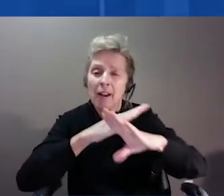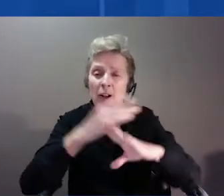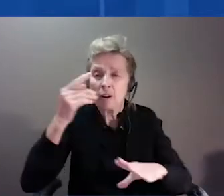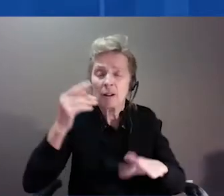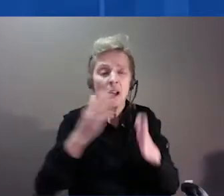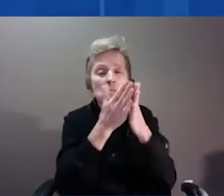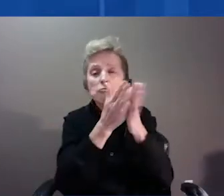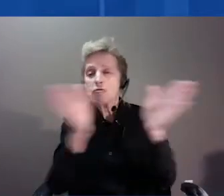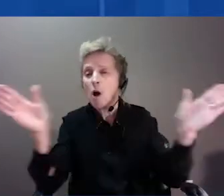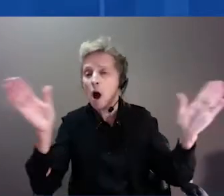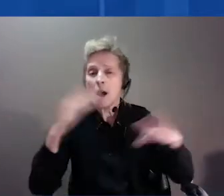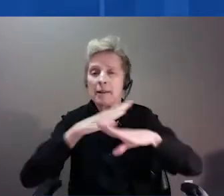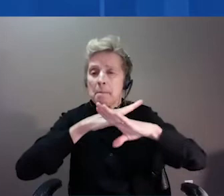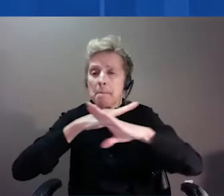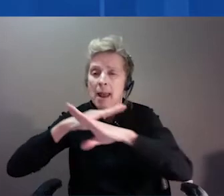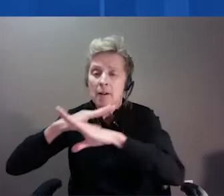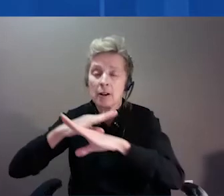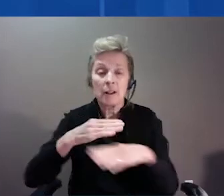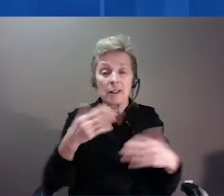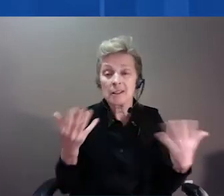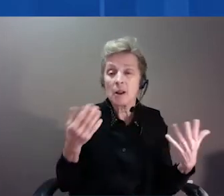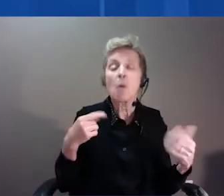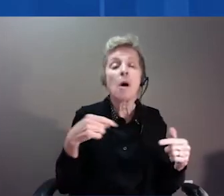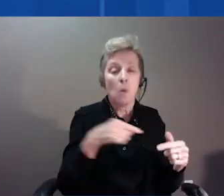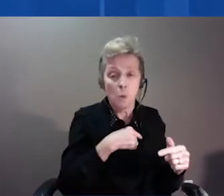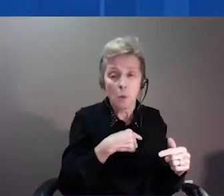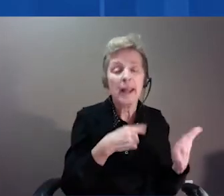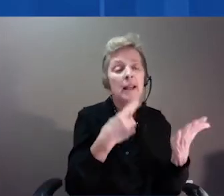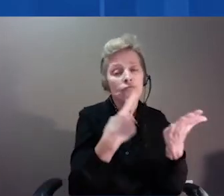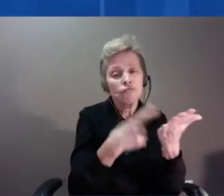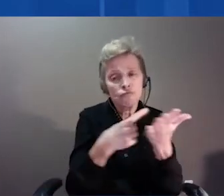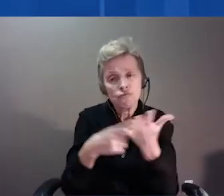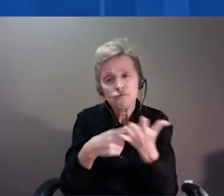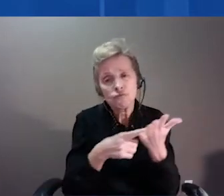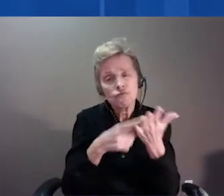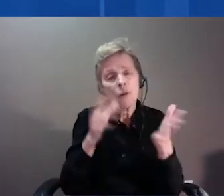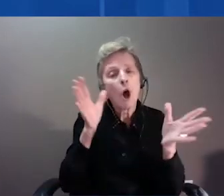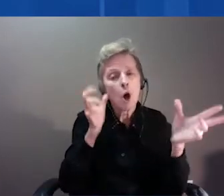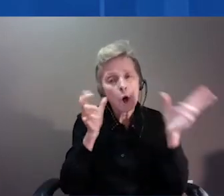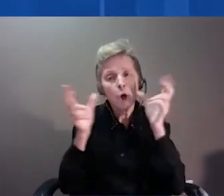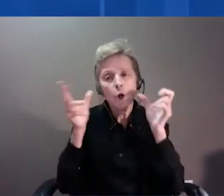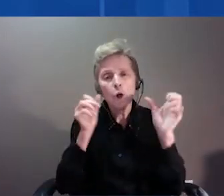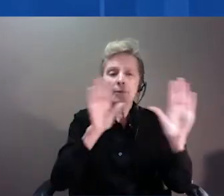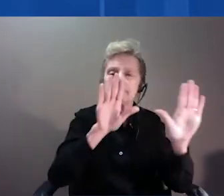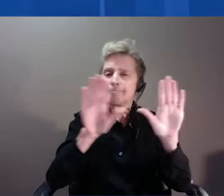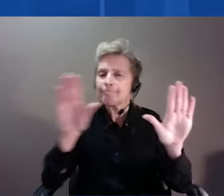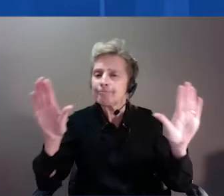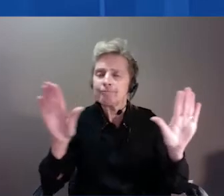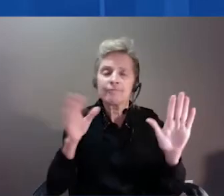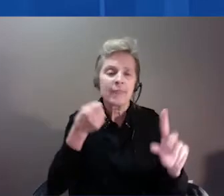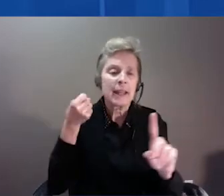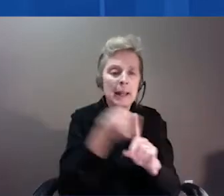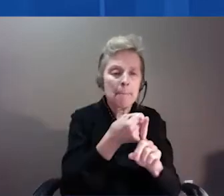a broader point of view. As a result, we gained a decent combination of insights regarding the impact of identified trends on the labor